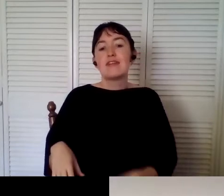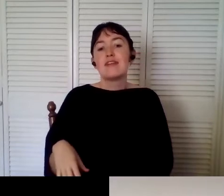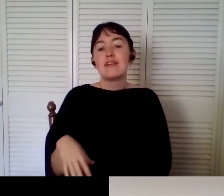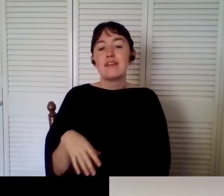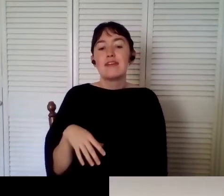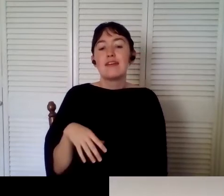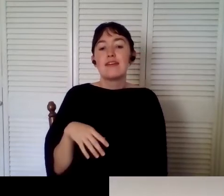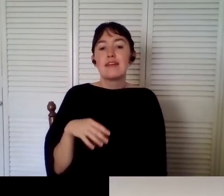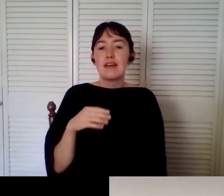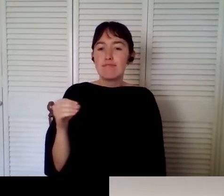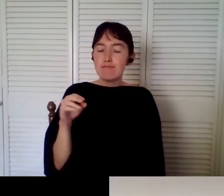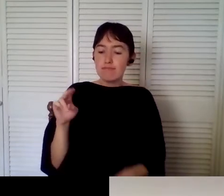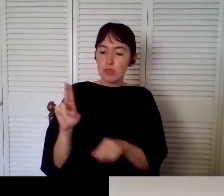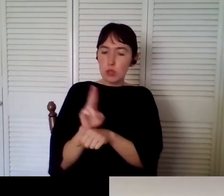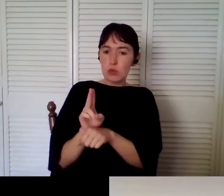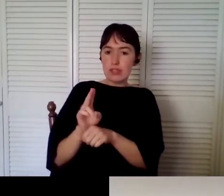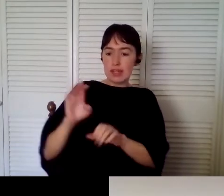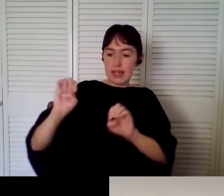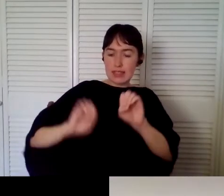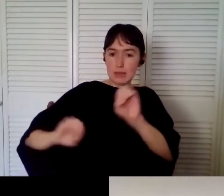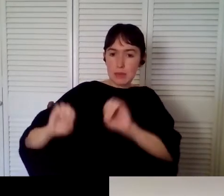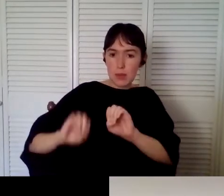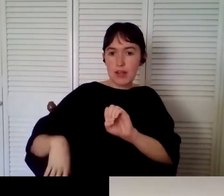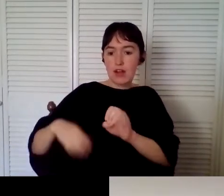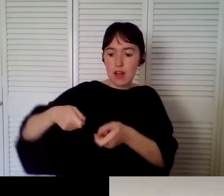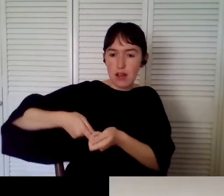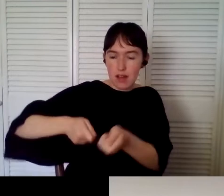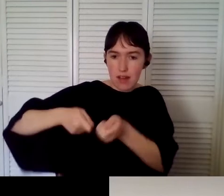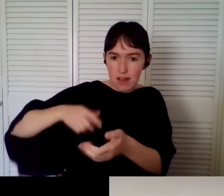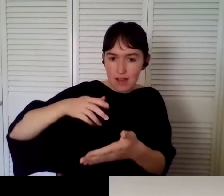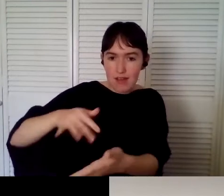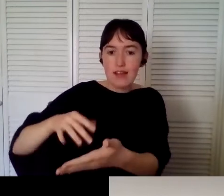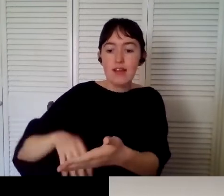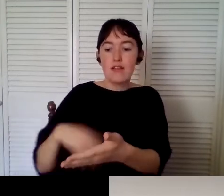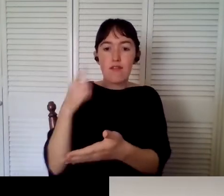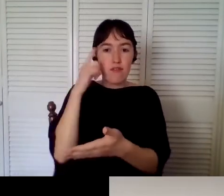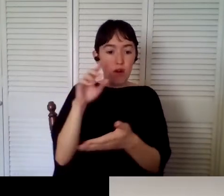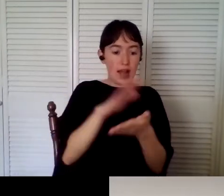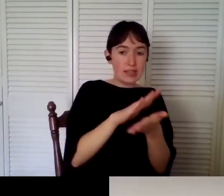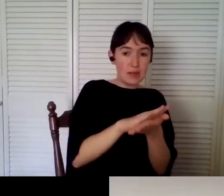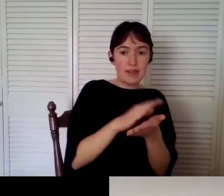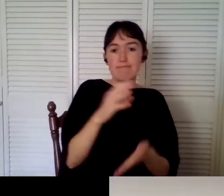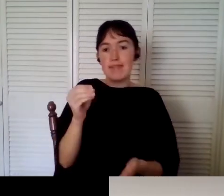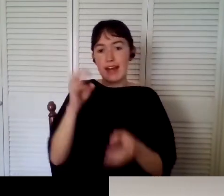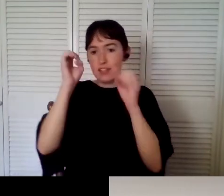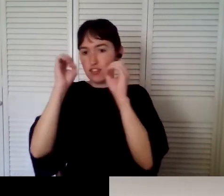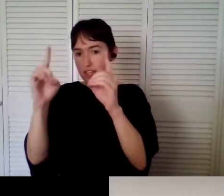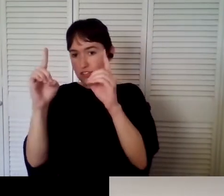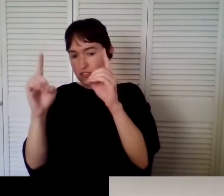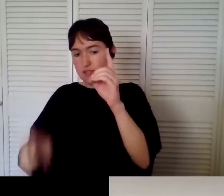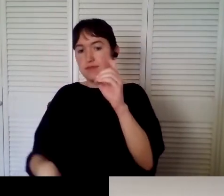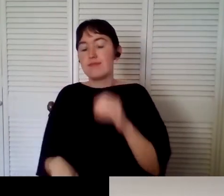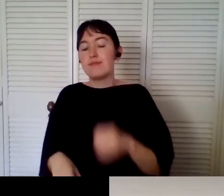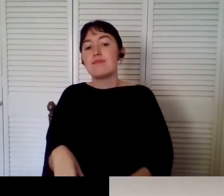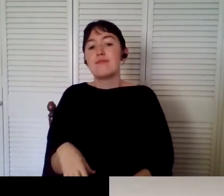using experimental archaeology in education contexts, not just in academic contexts. So using experimental archaeology